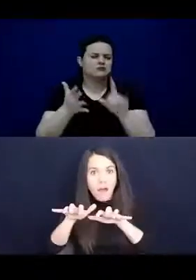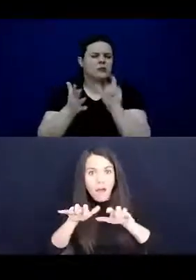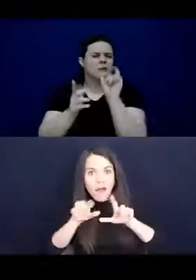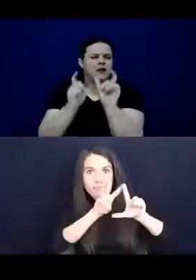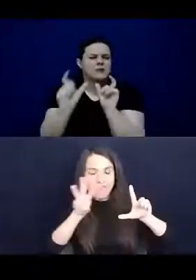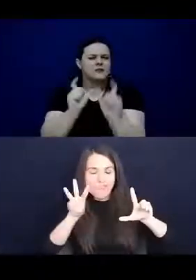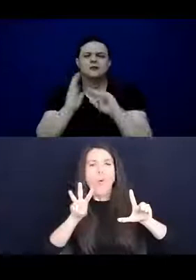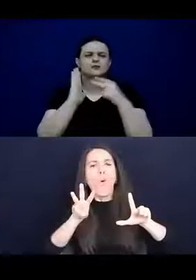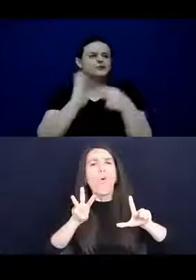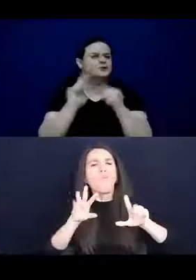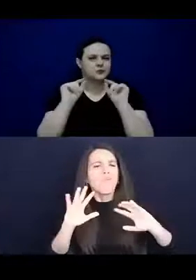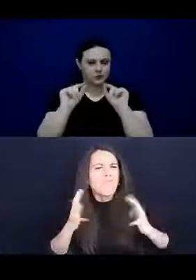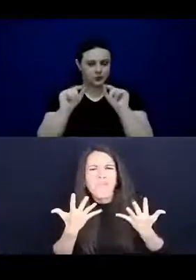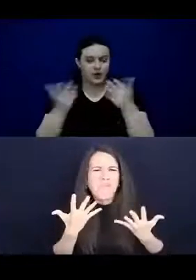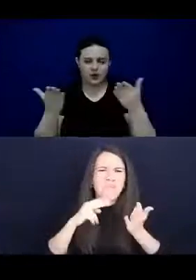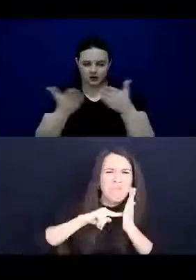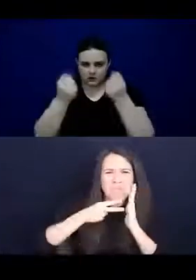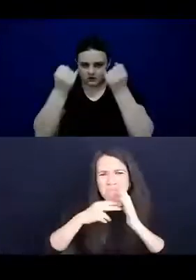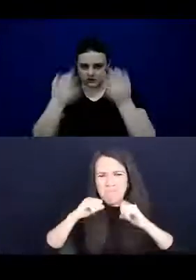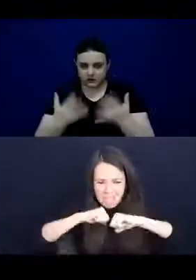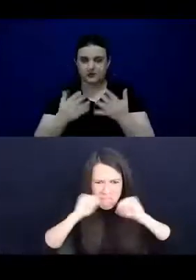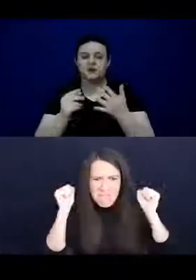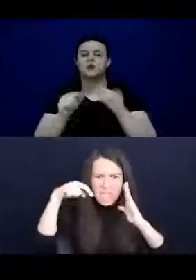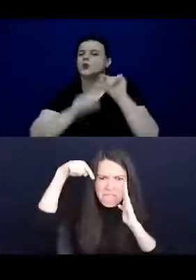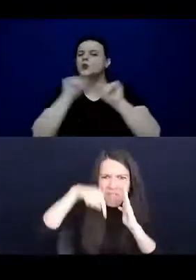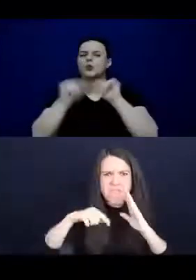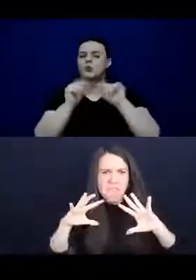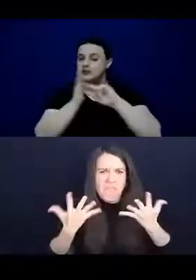about what they actually mean in practice.